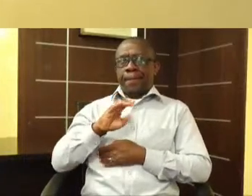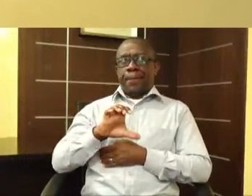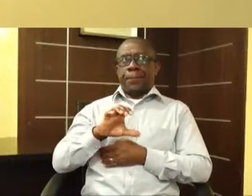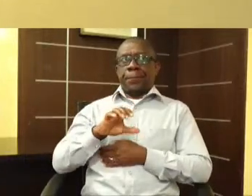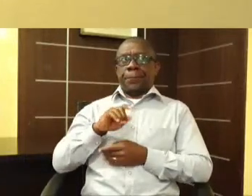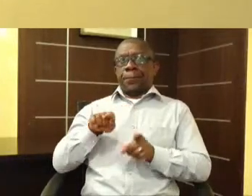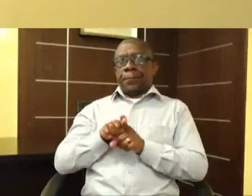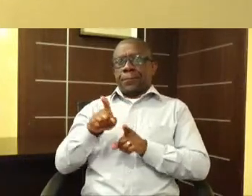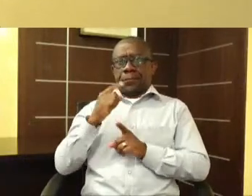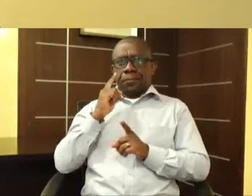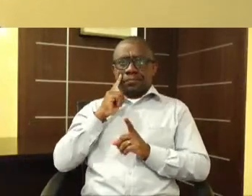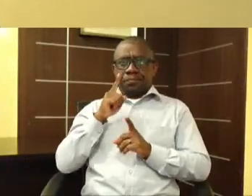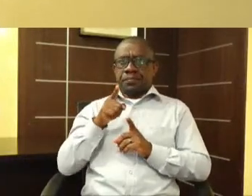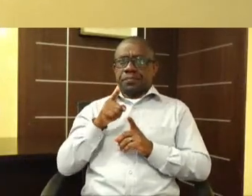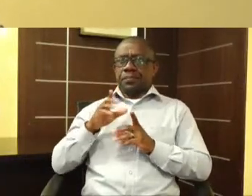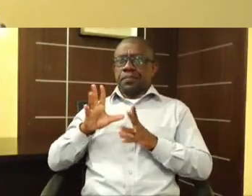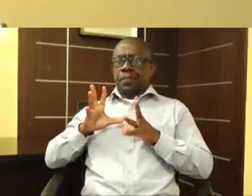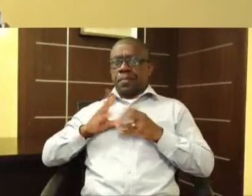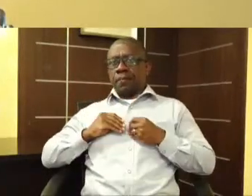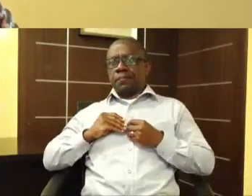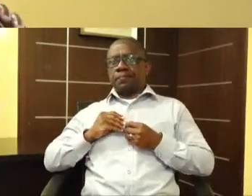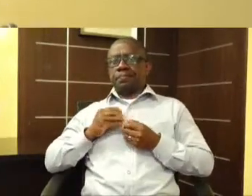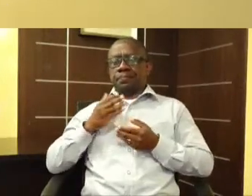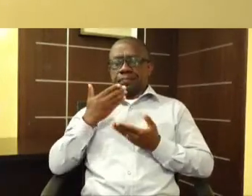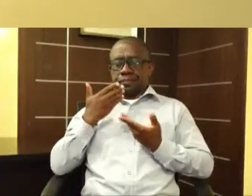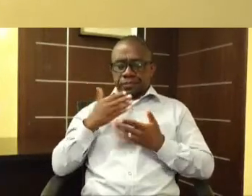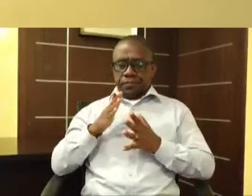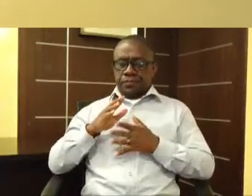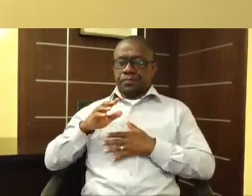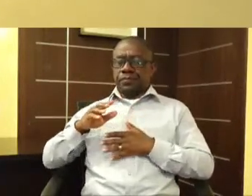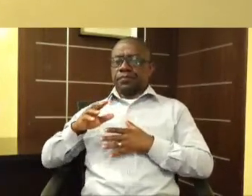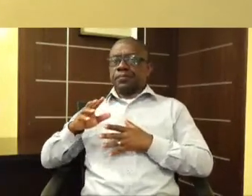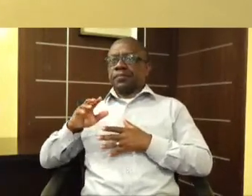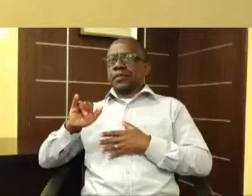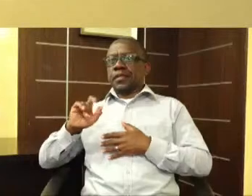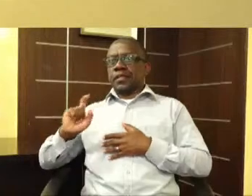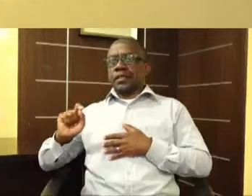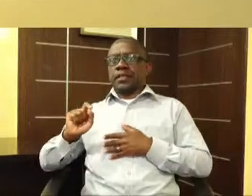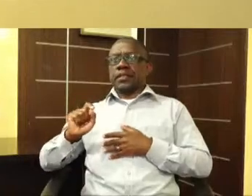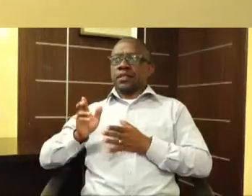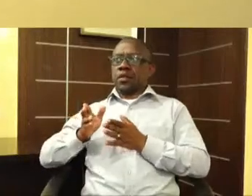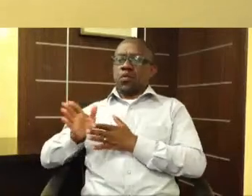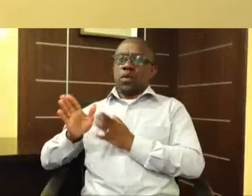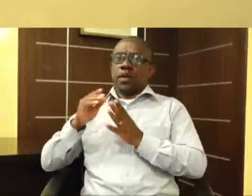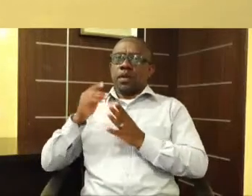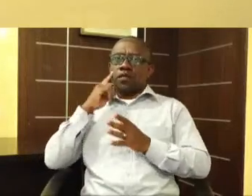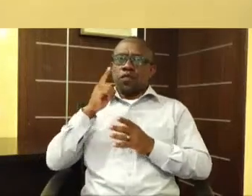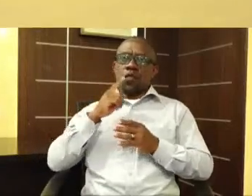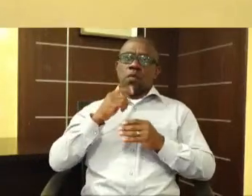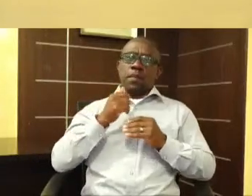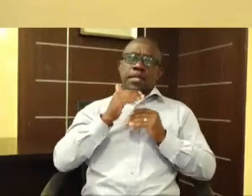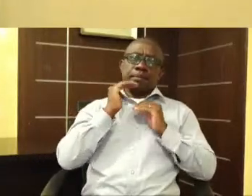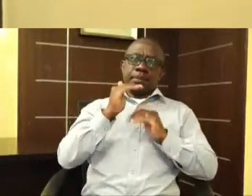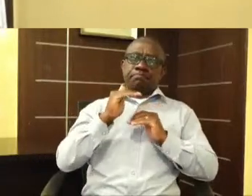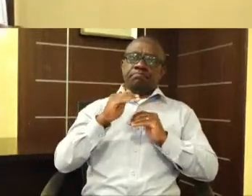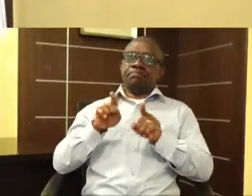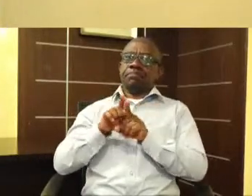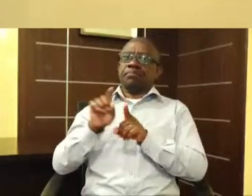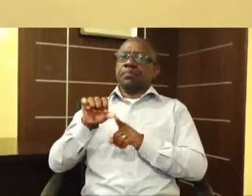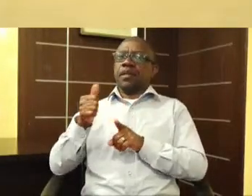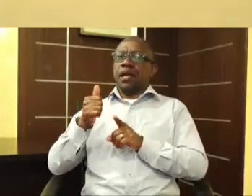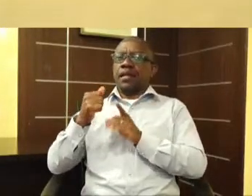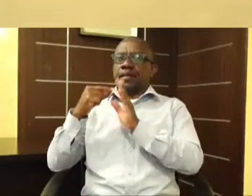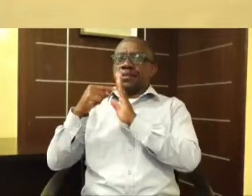they have really embraced IT when it comes even to capitation, all those issues. Who